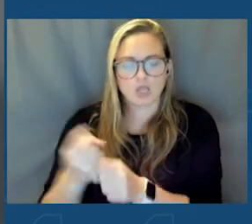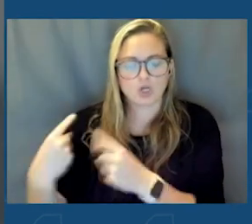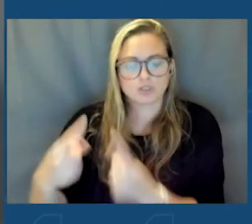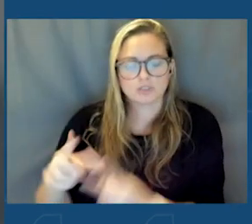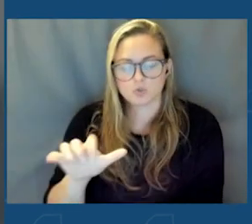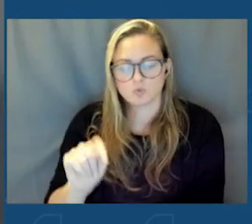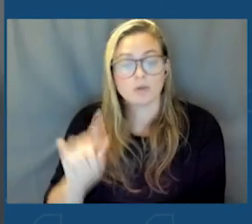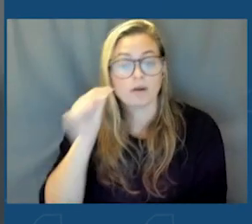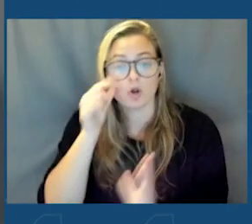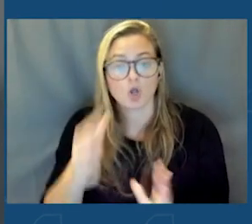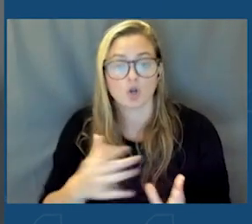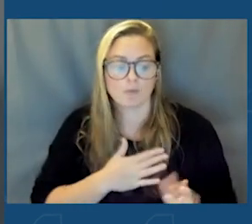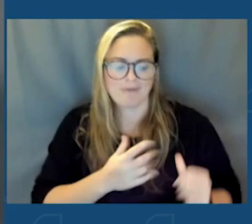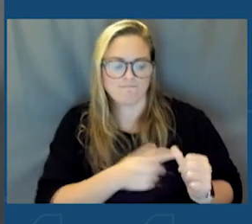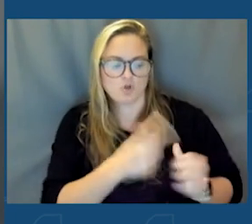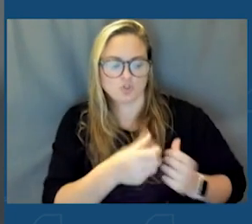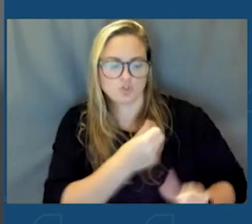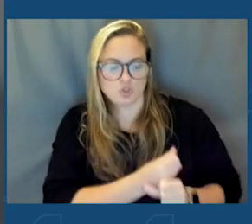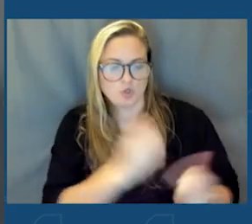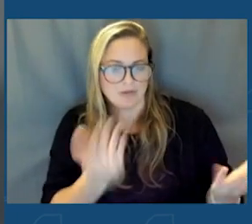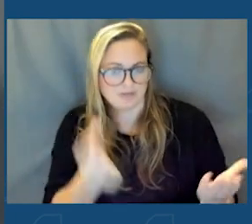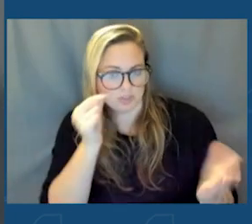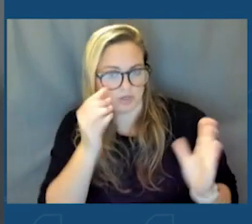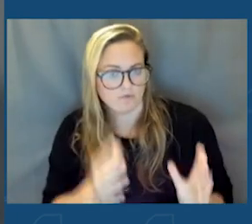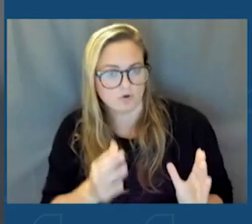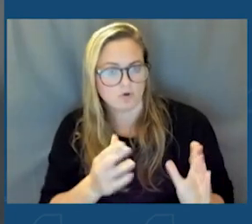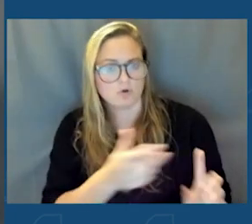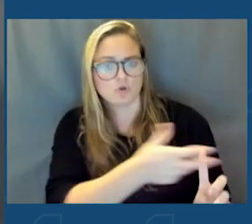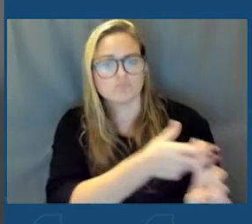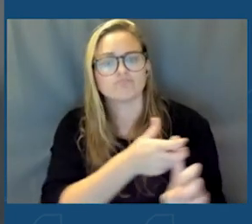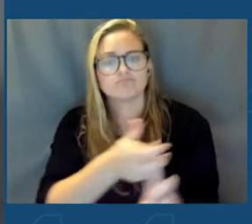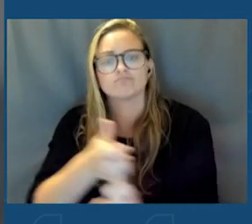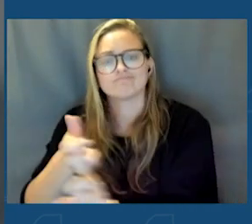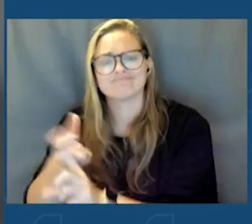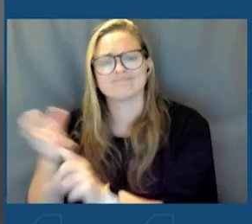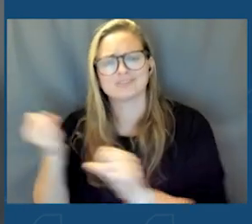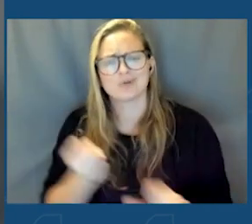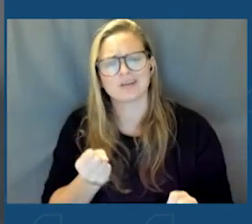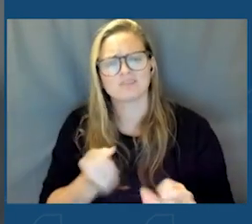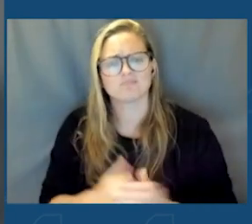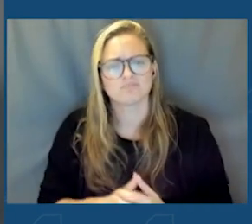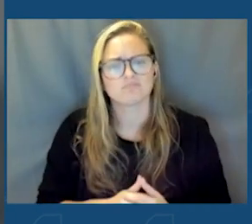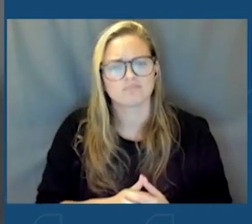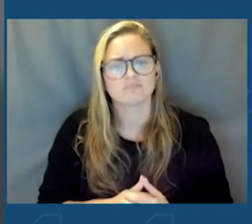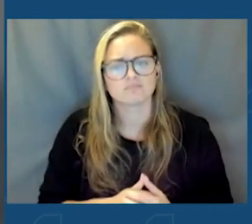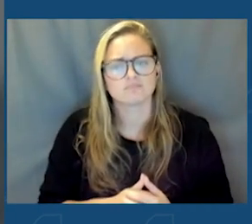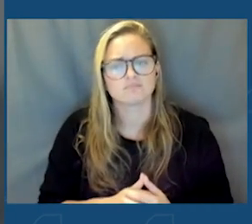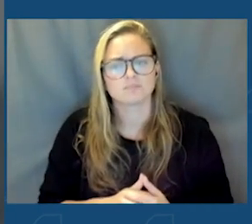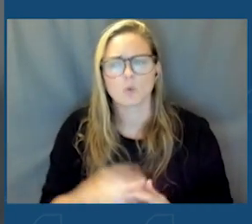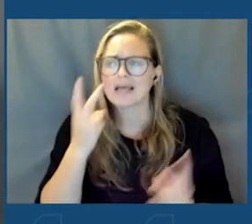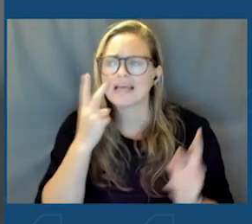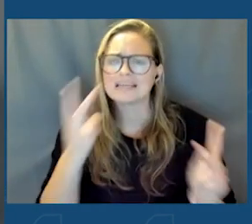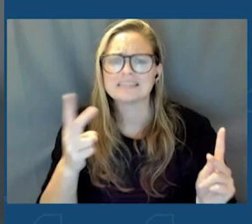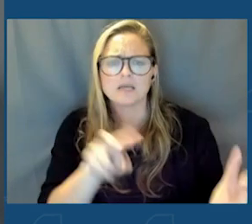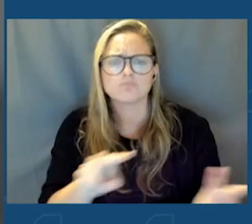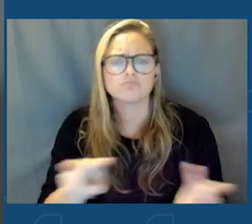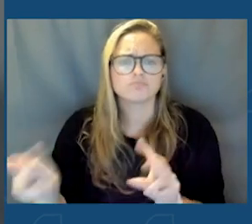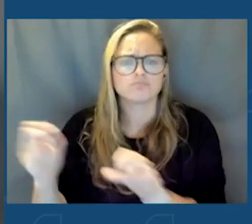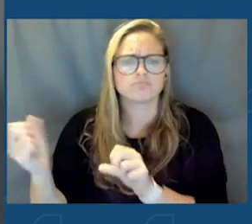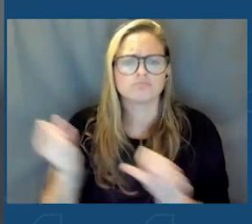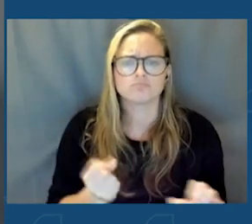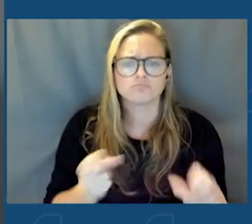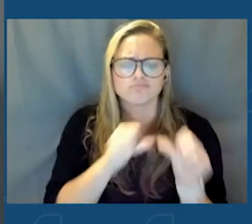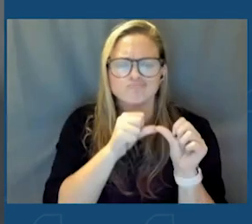as Governor, because I come here to draw strength from all of you. Because when I see the resiliency, the